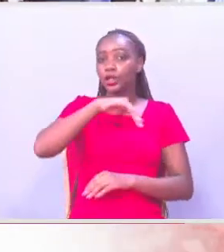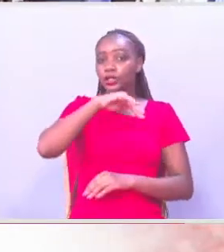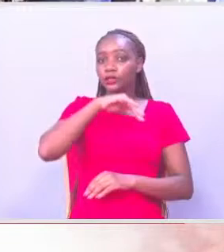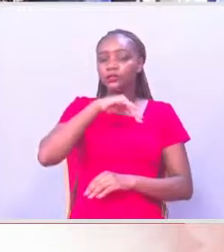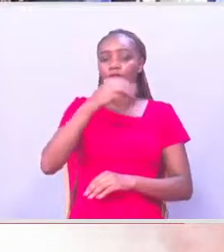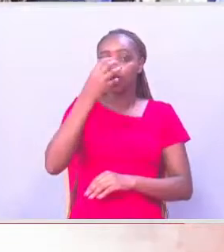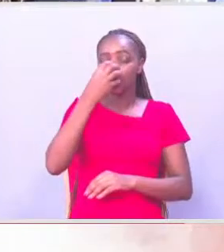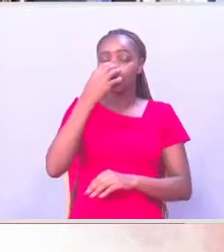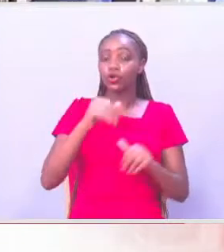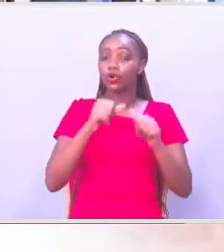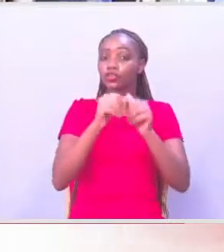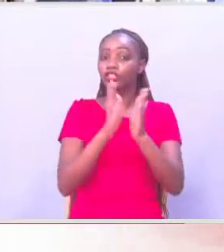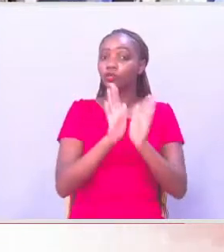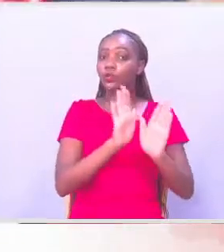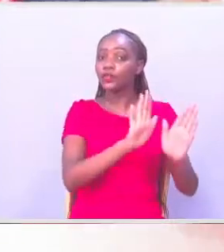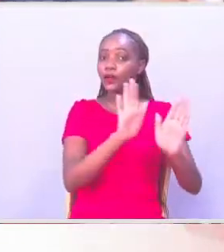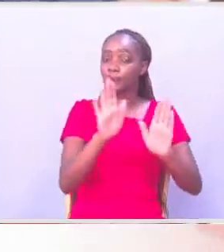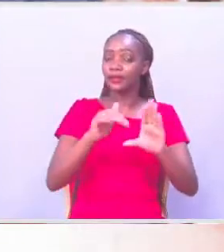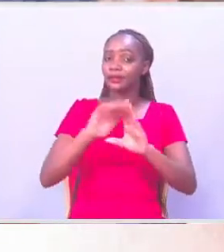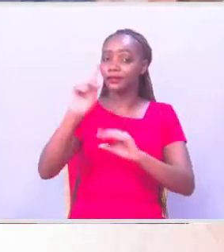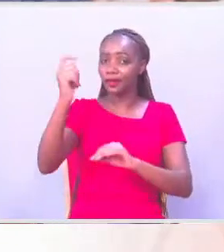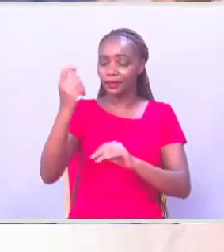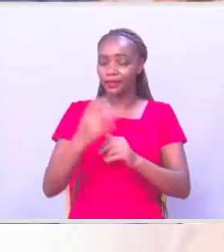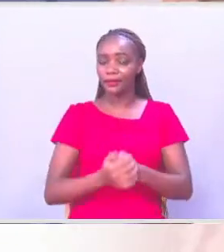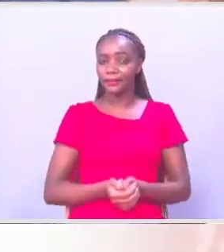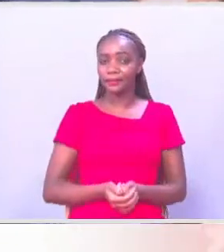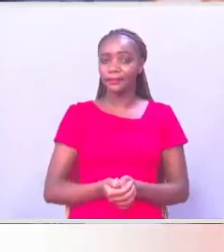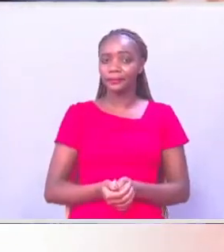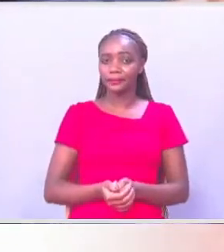his campaigns in the country.